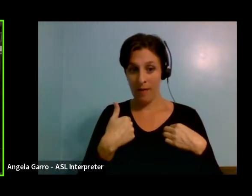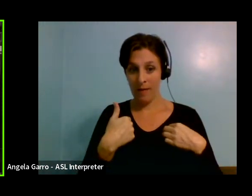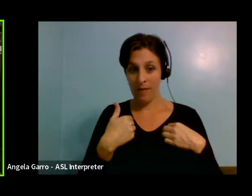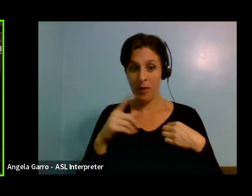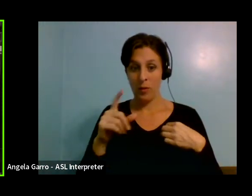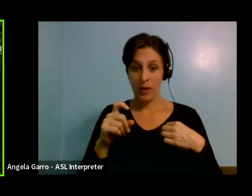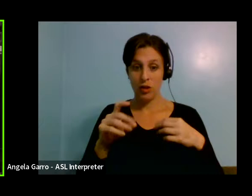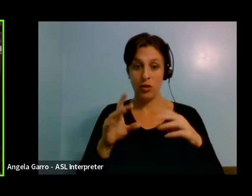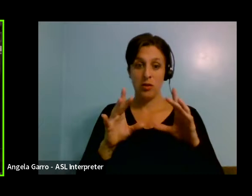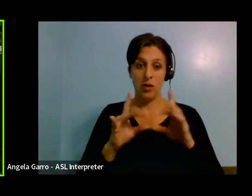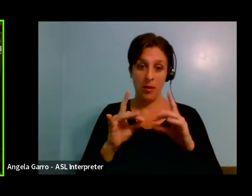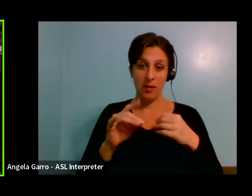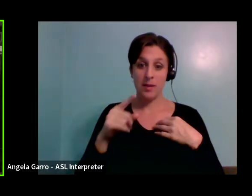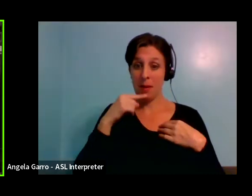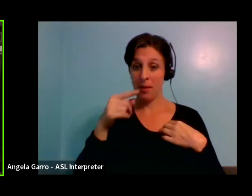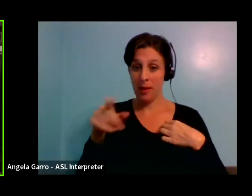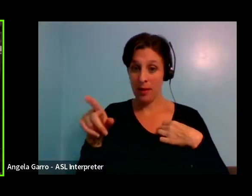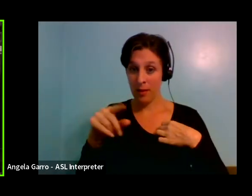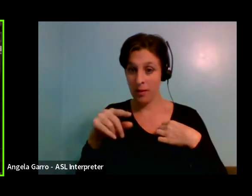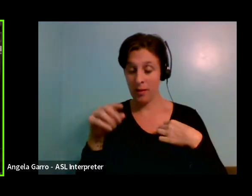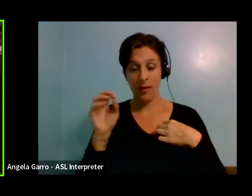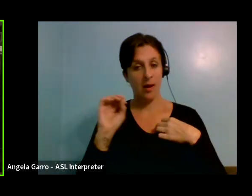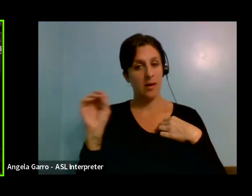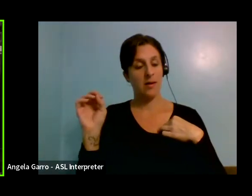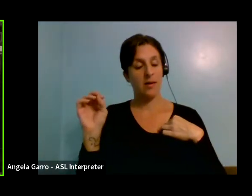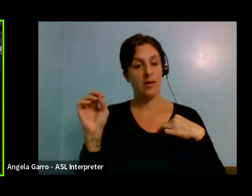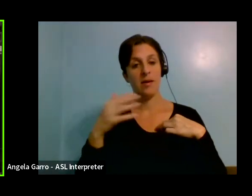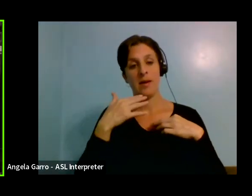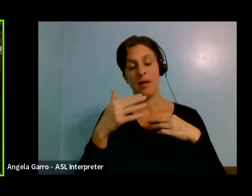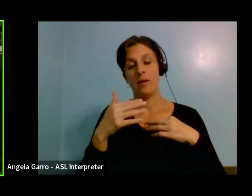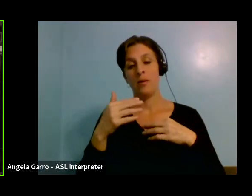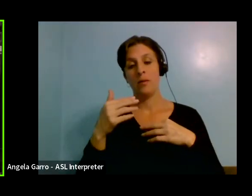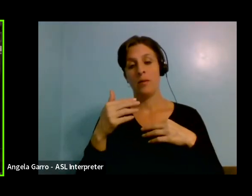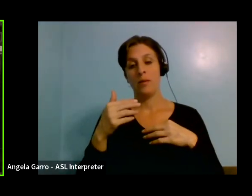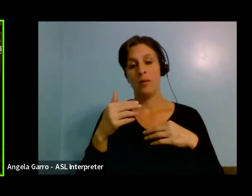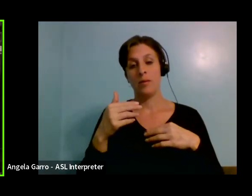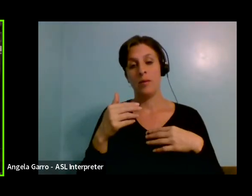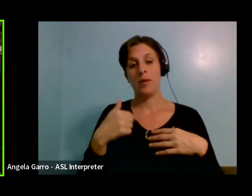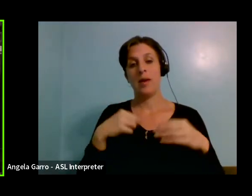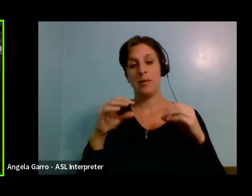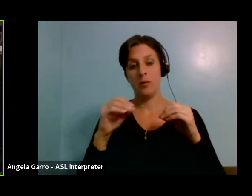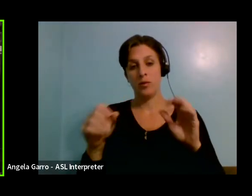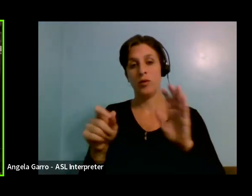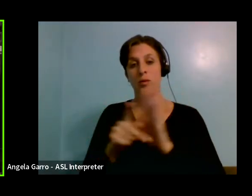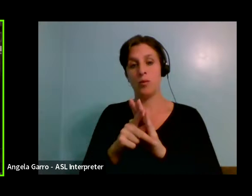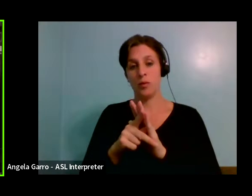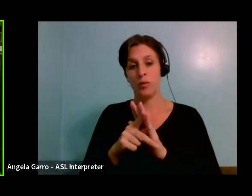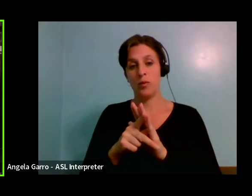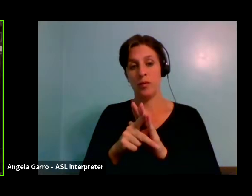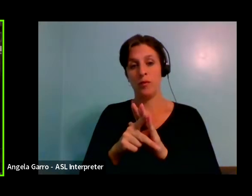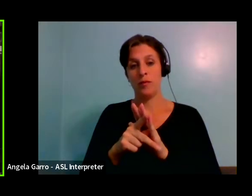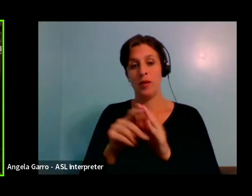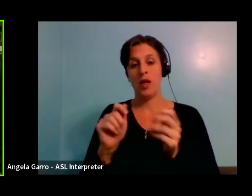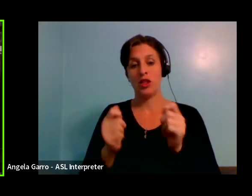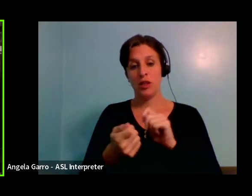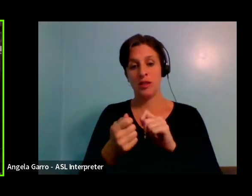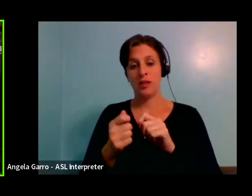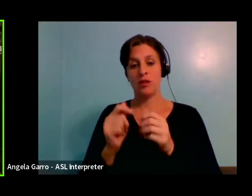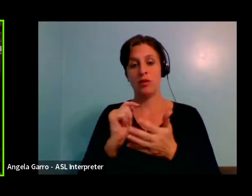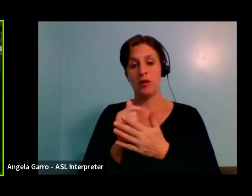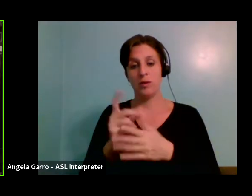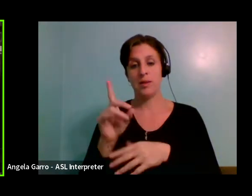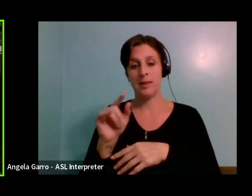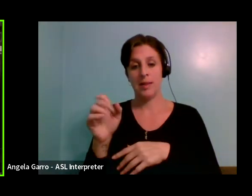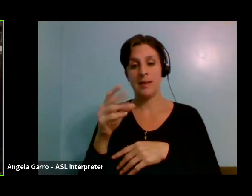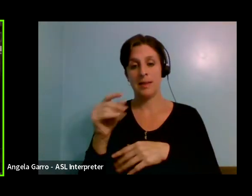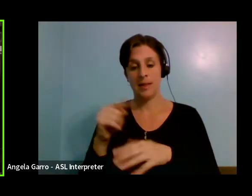questions or comments from the public? There are none. Thank you. Okay, I make a motion to approve the adjusted graduation dates and